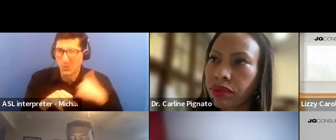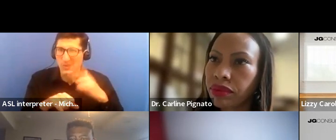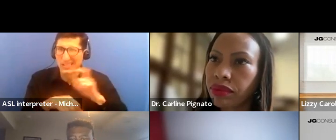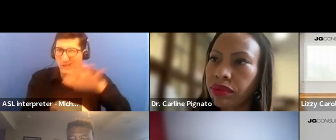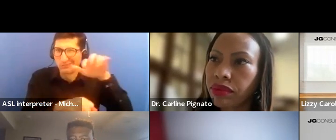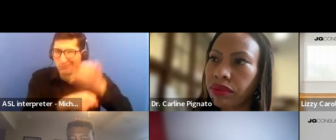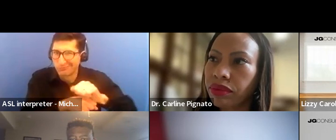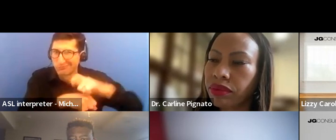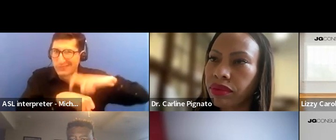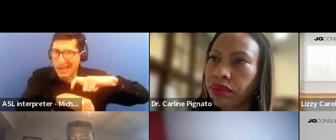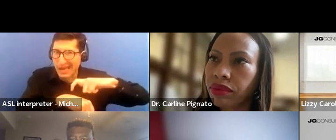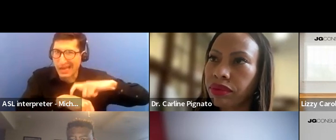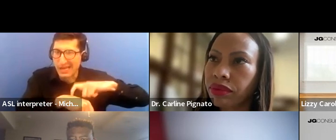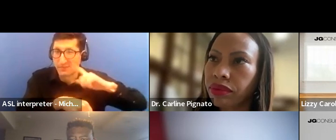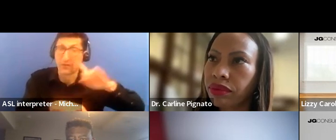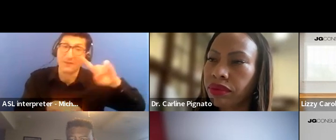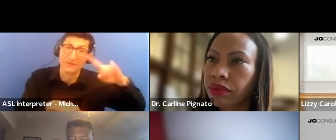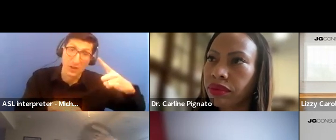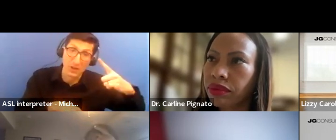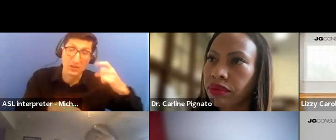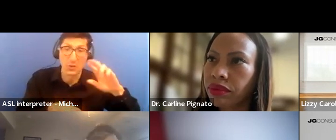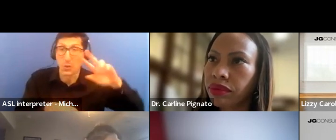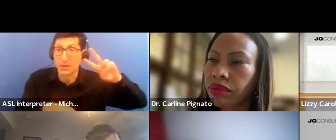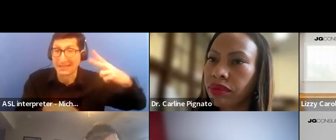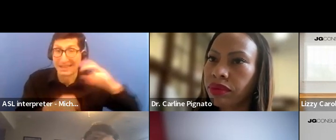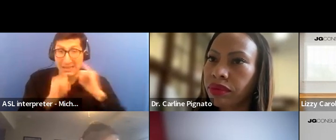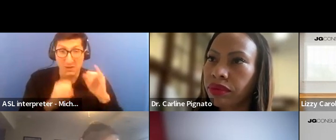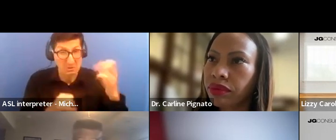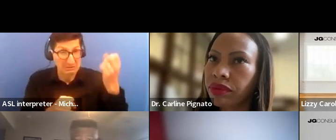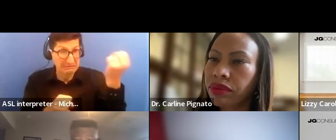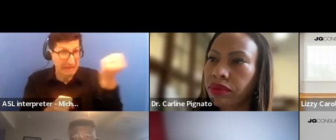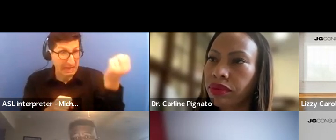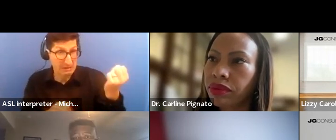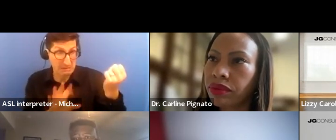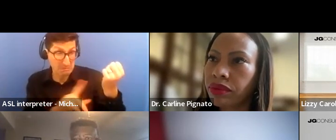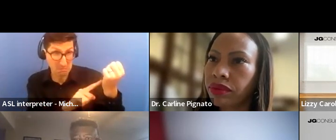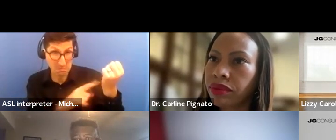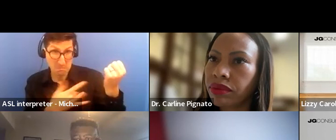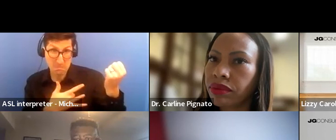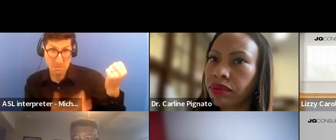interviews. So is Saturday usually a not okay time for folks?